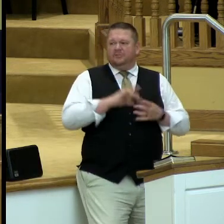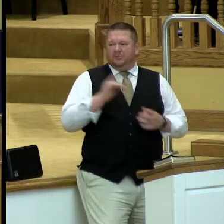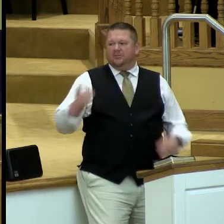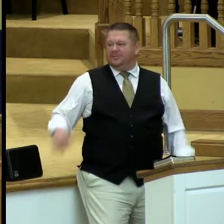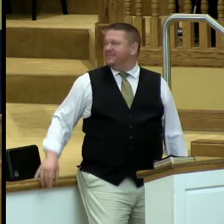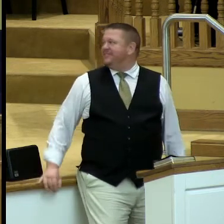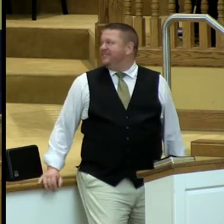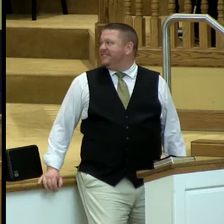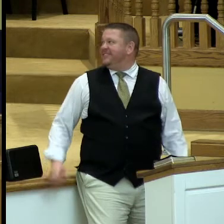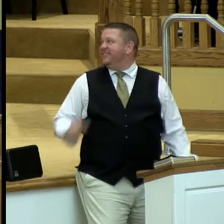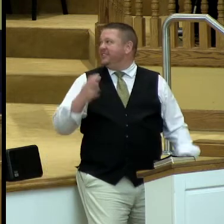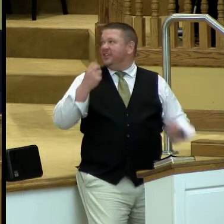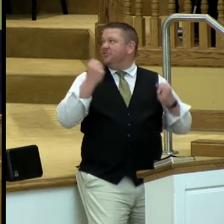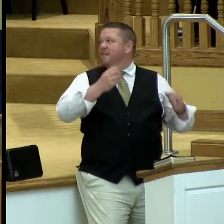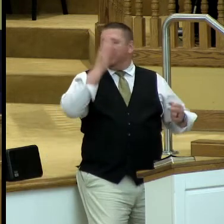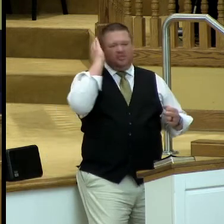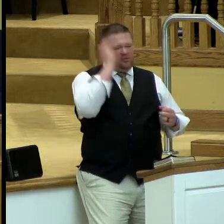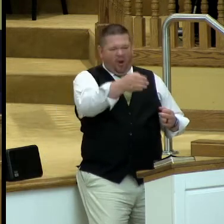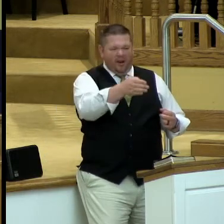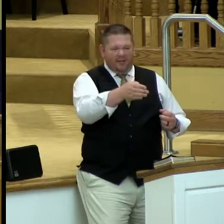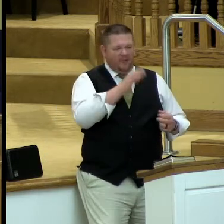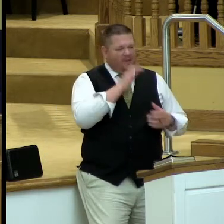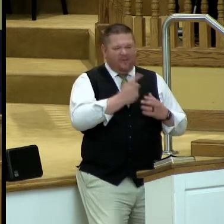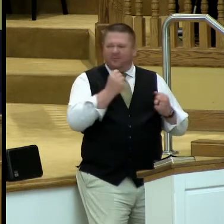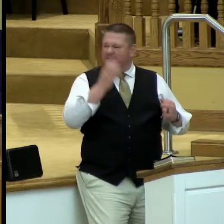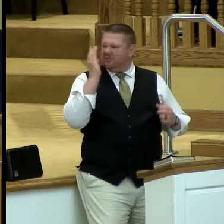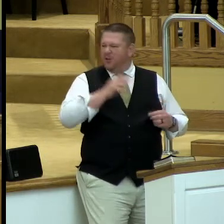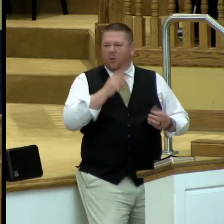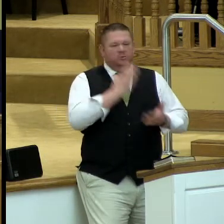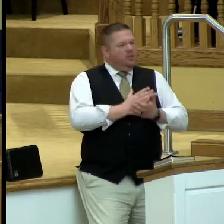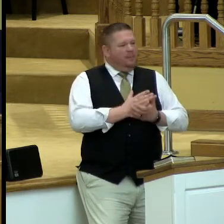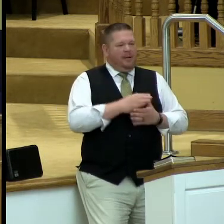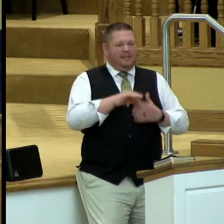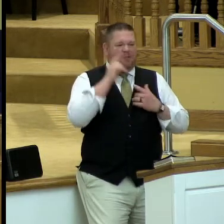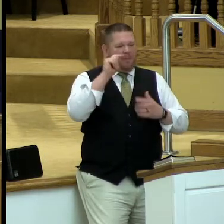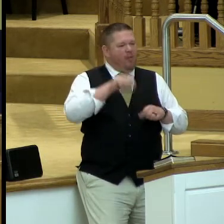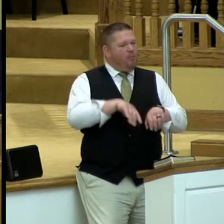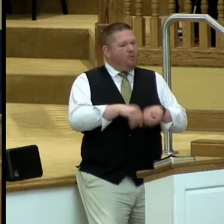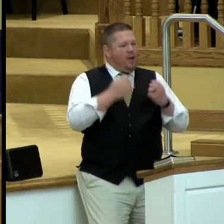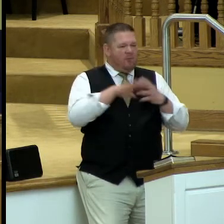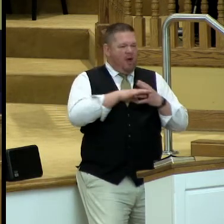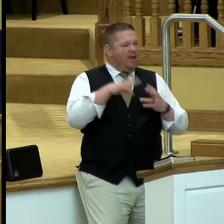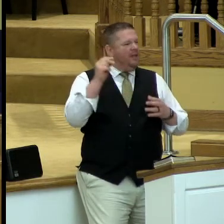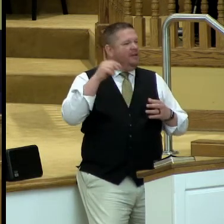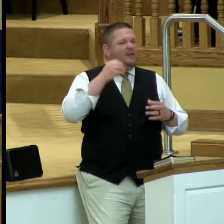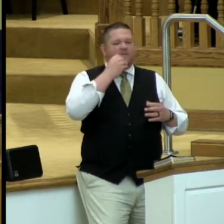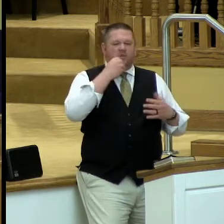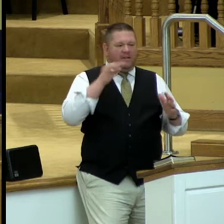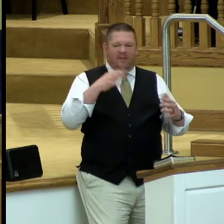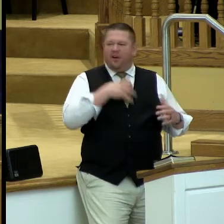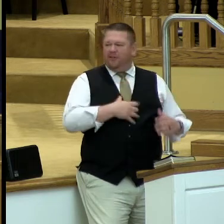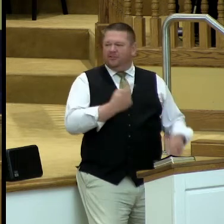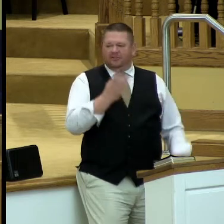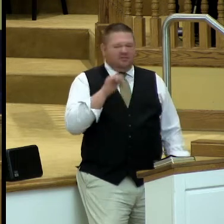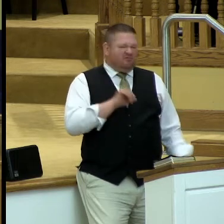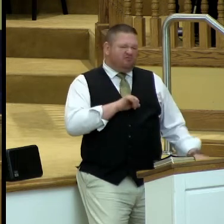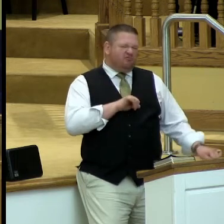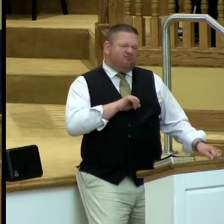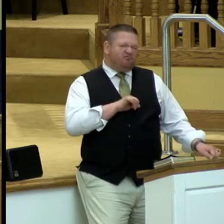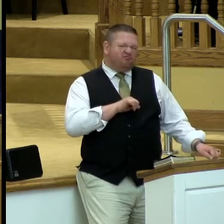spiritual. She drives straight, no stops, other than bathroom breaks and occasionally food if she is hungry.